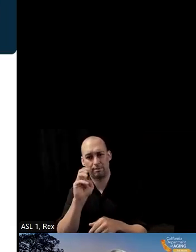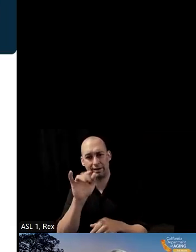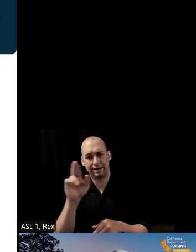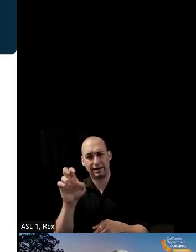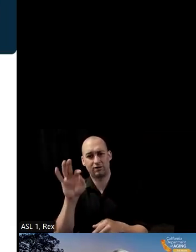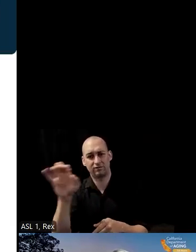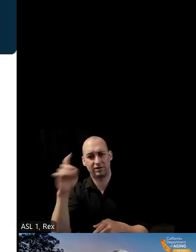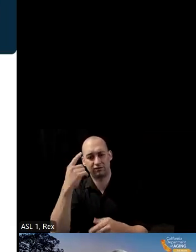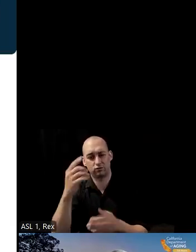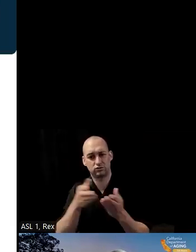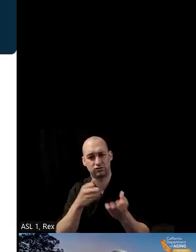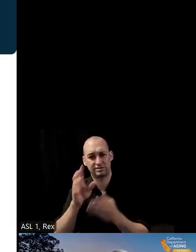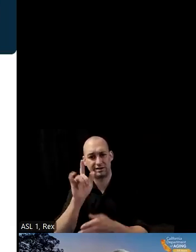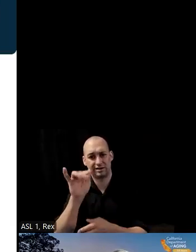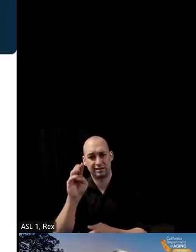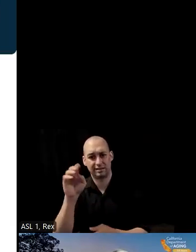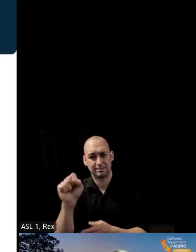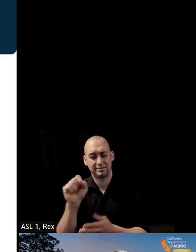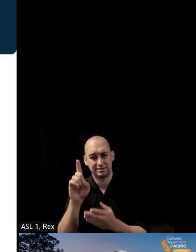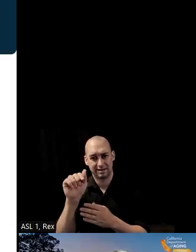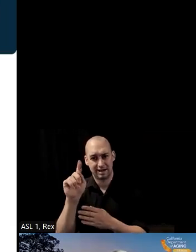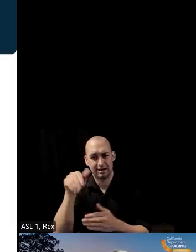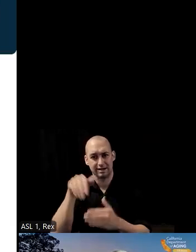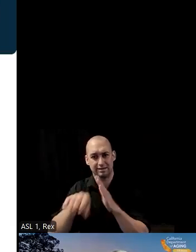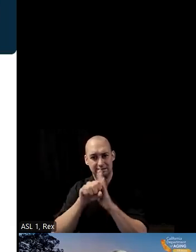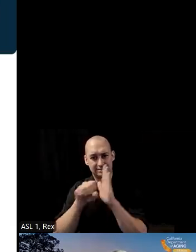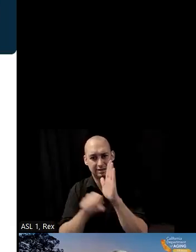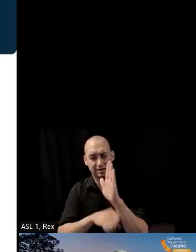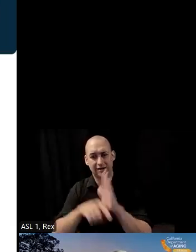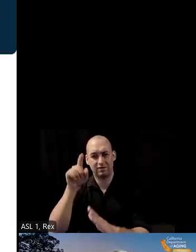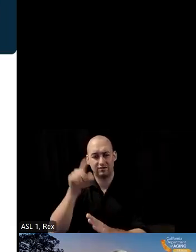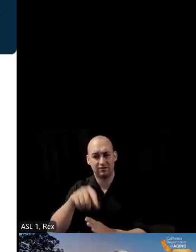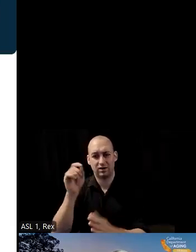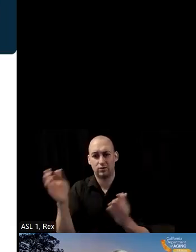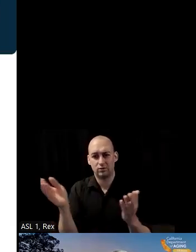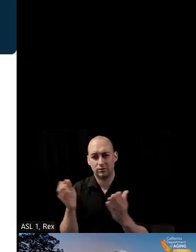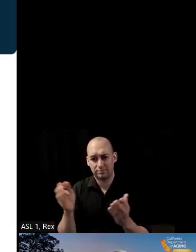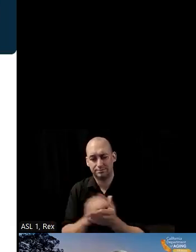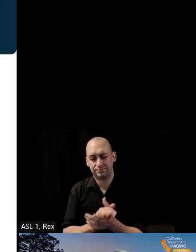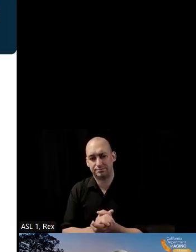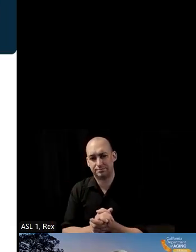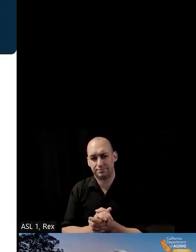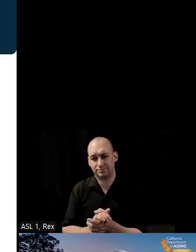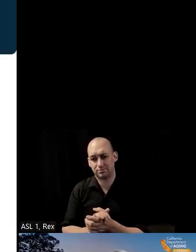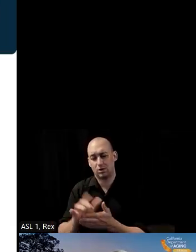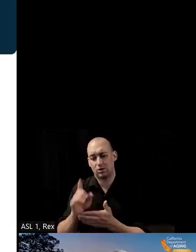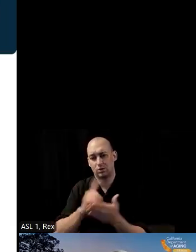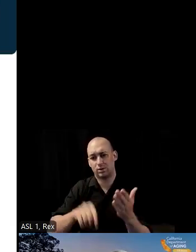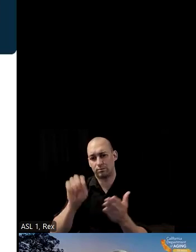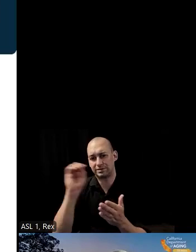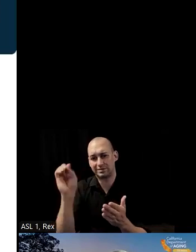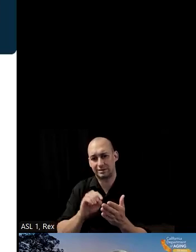claims data in the state and look at what percentage of